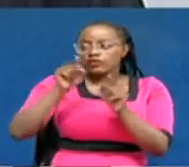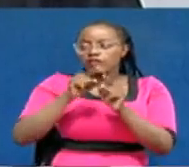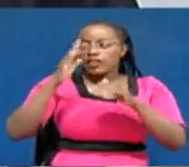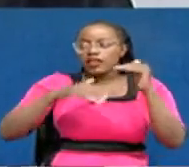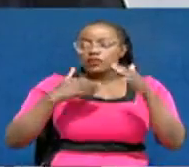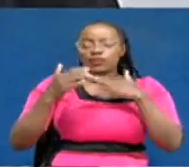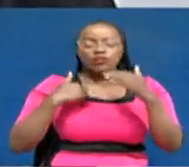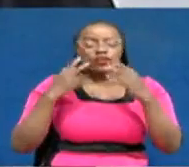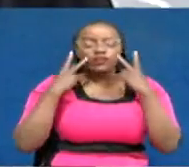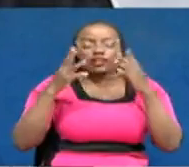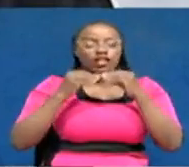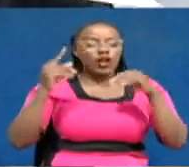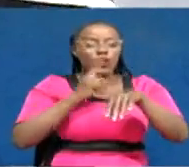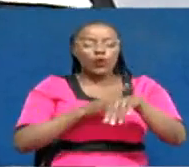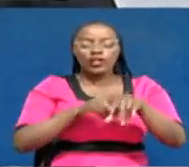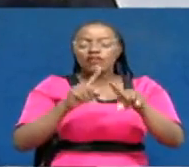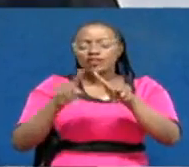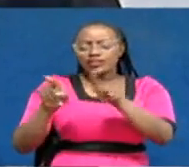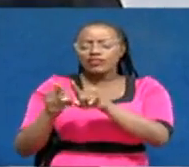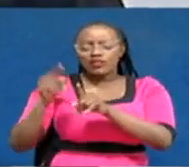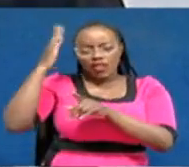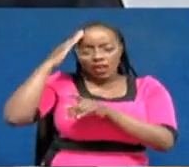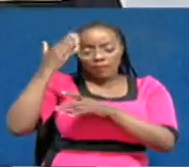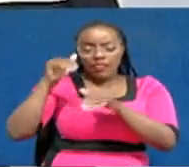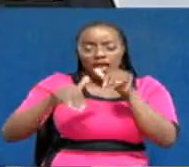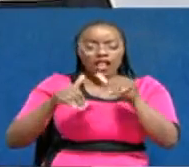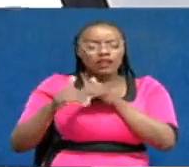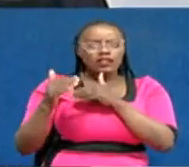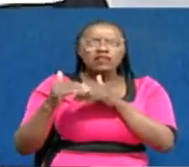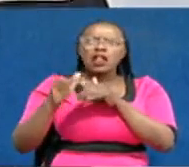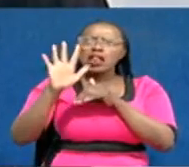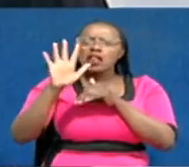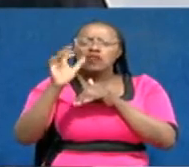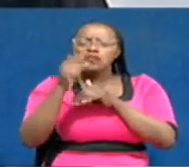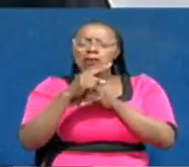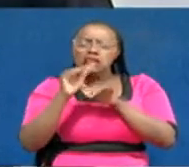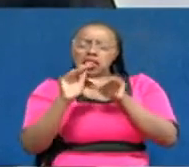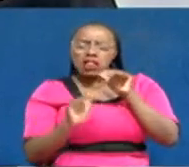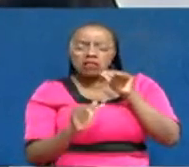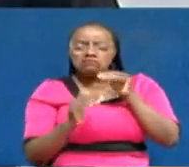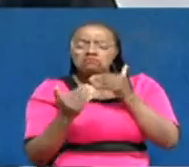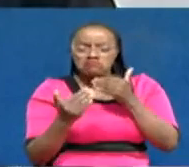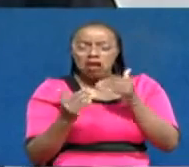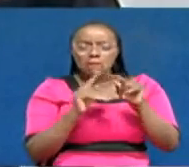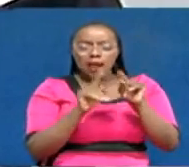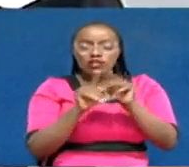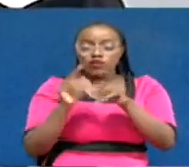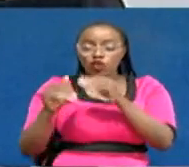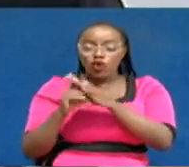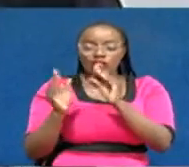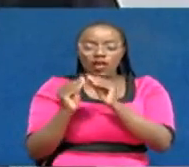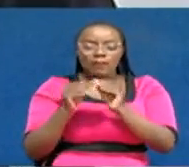than we have in a long time. And fairly so, considering the election is now less than 5 months away. But all these meetings